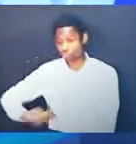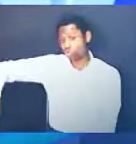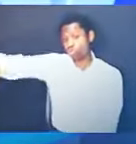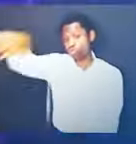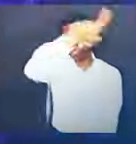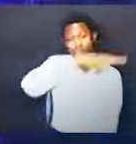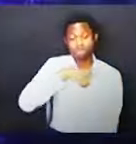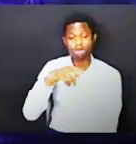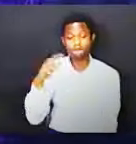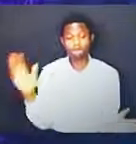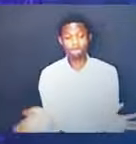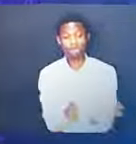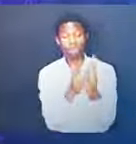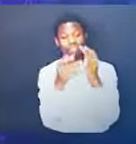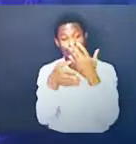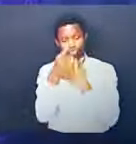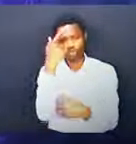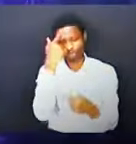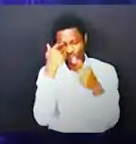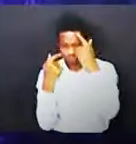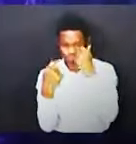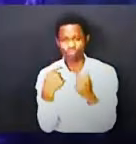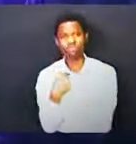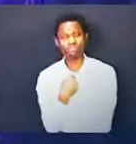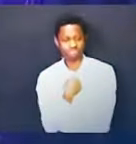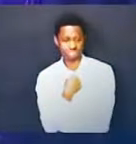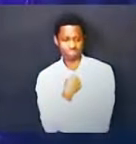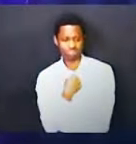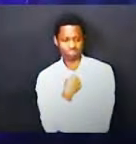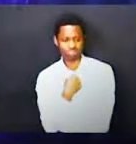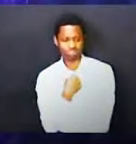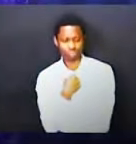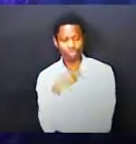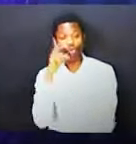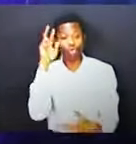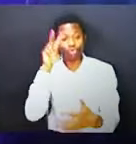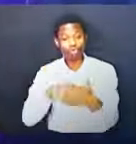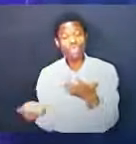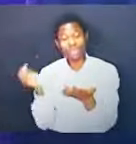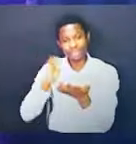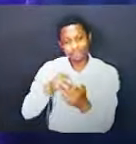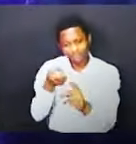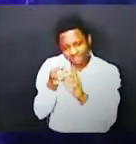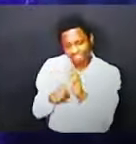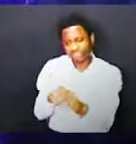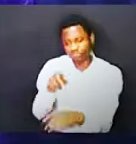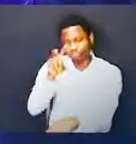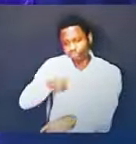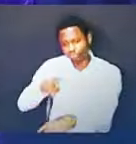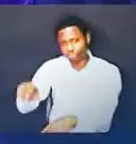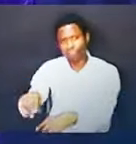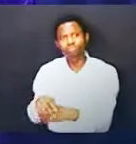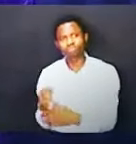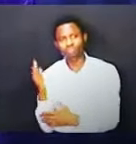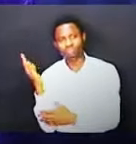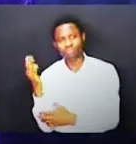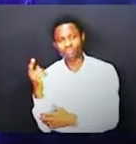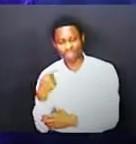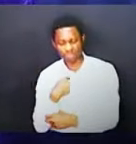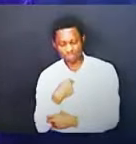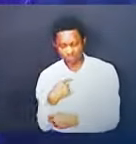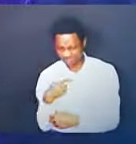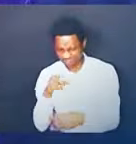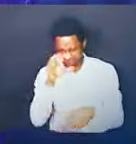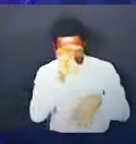But let's start from 22. Na so momye nsa se mfi edionu mienu no. I was personally unknown to the